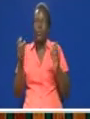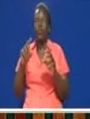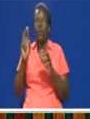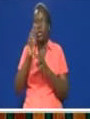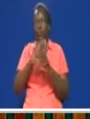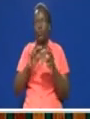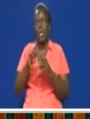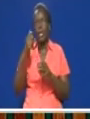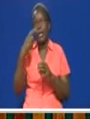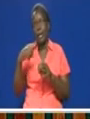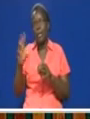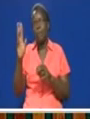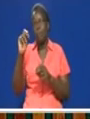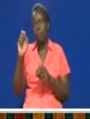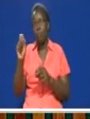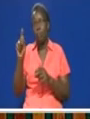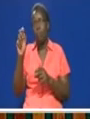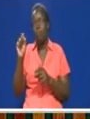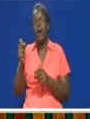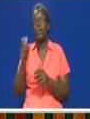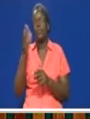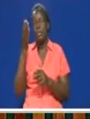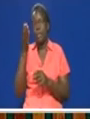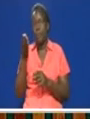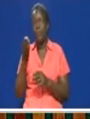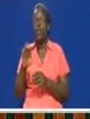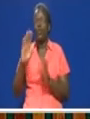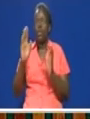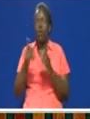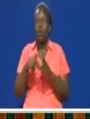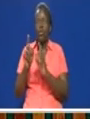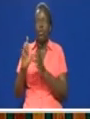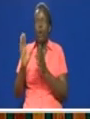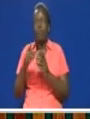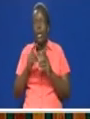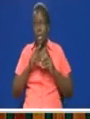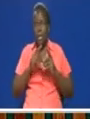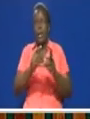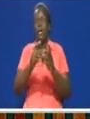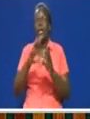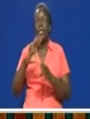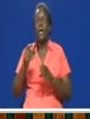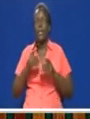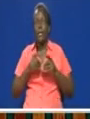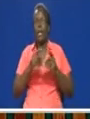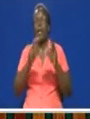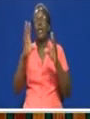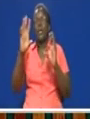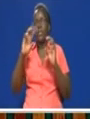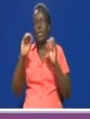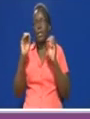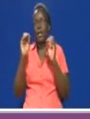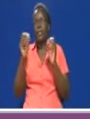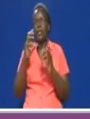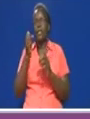struggle. We also have direct and indirect speech. When